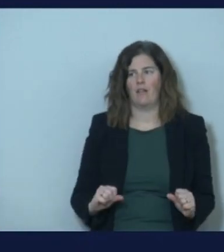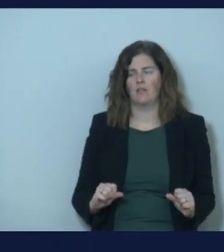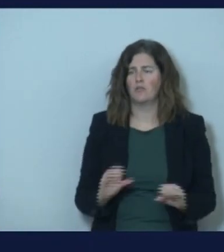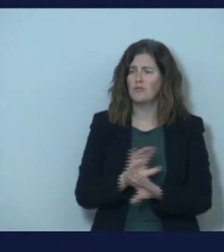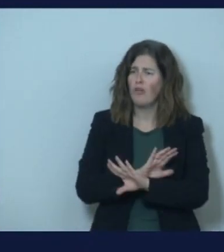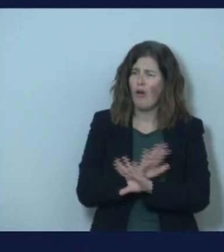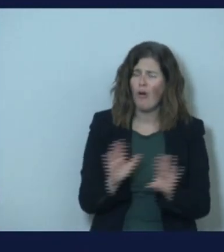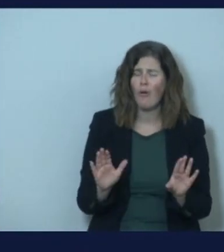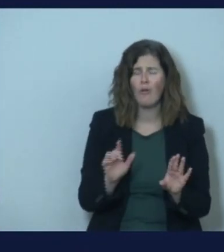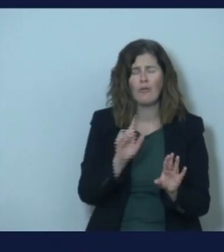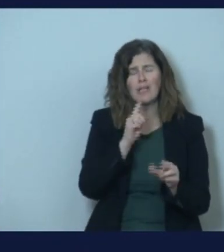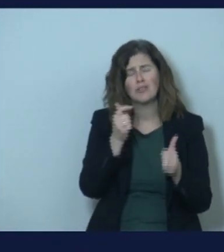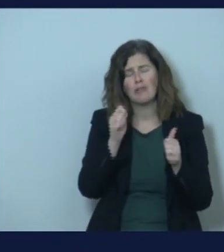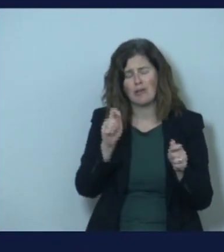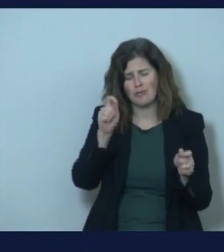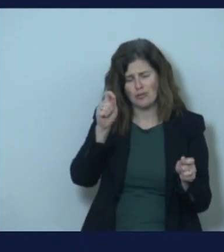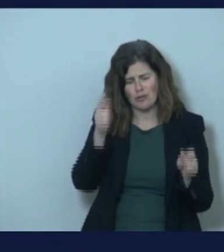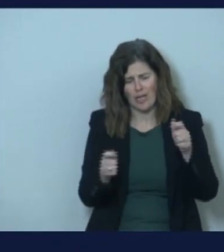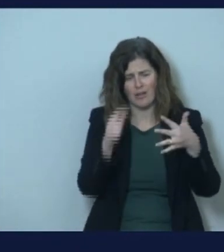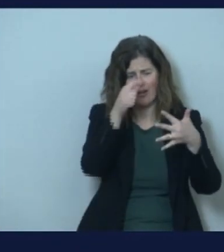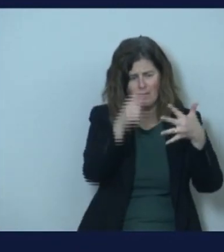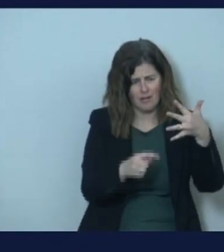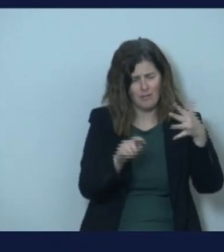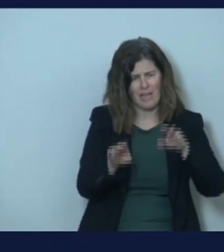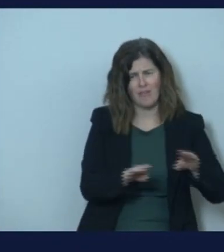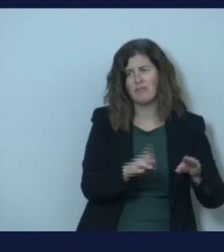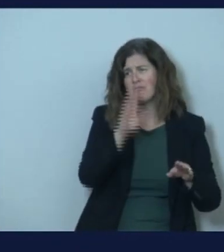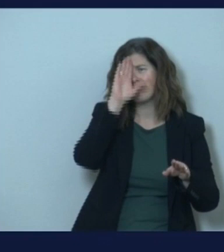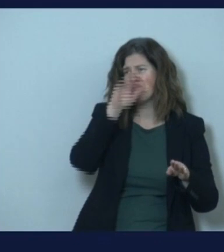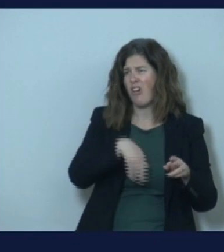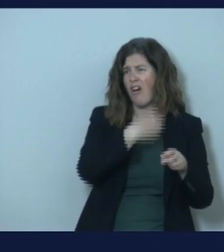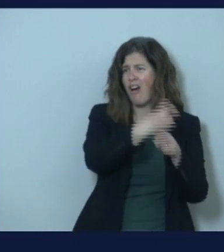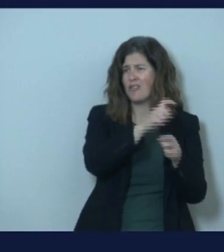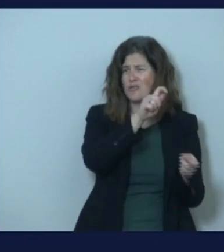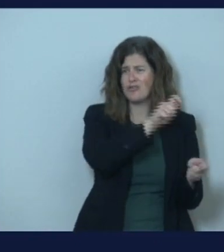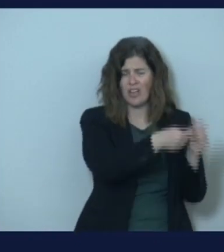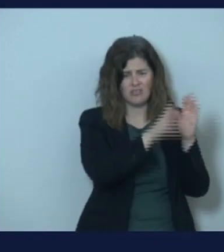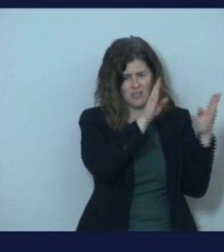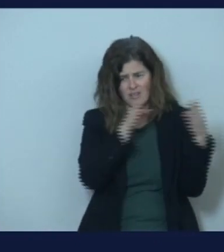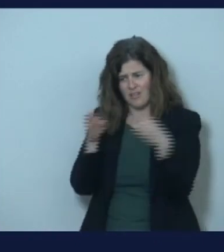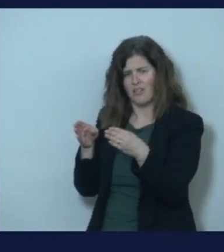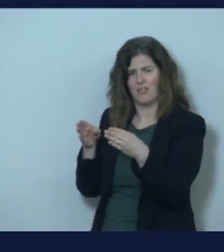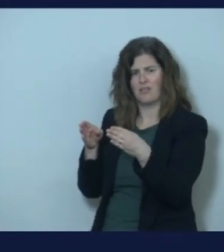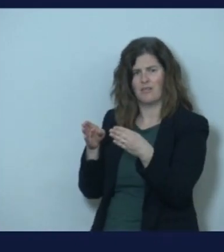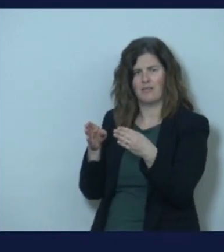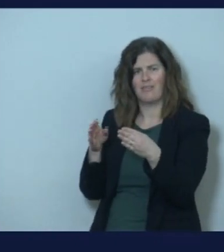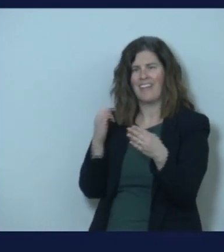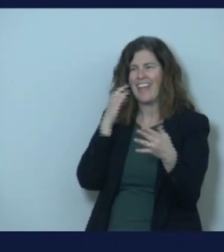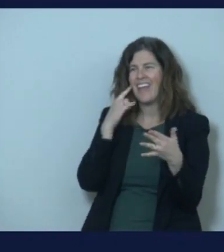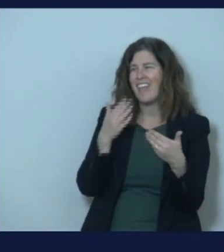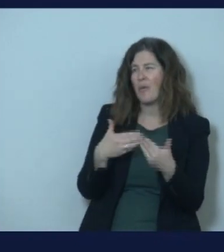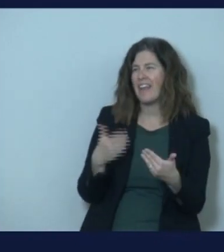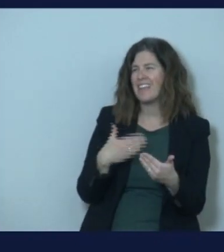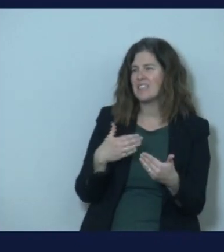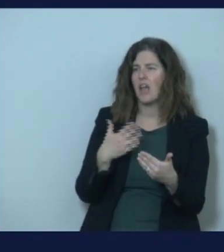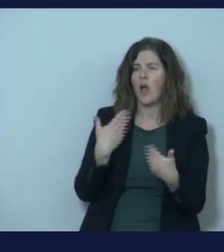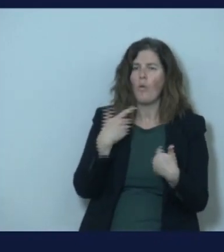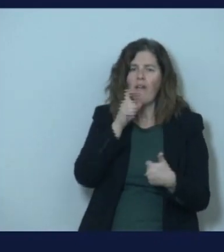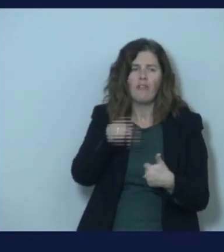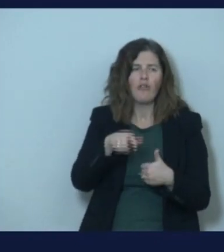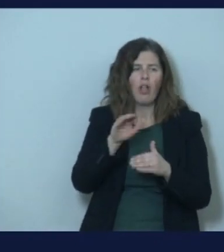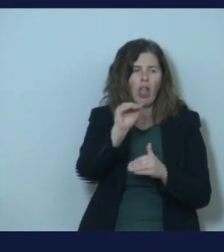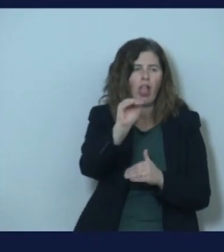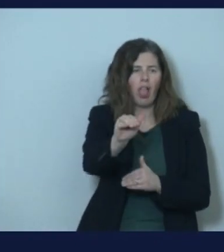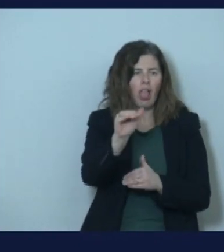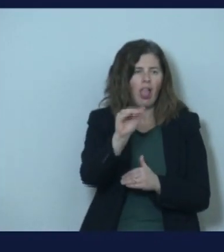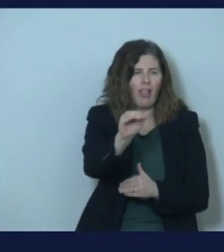it. Really try to change these behaviors, and they're hard. If they weren't hard, we wouldn't keep reminding you. Support